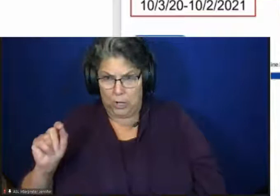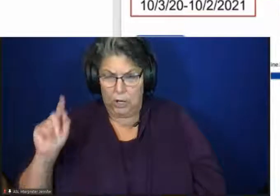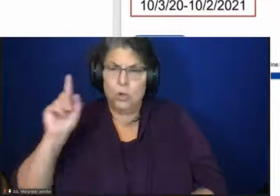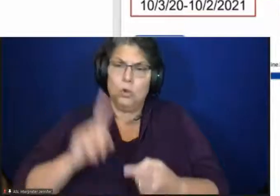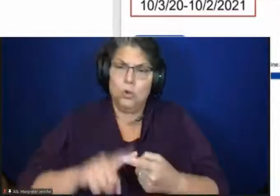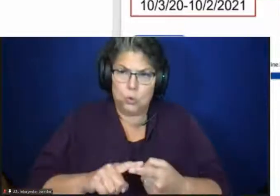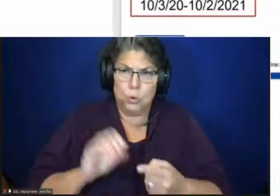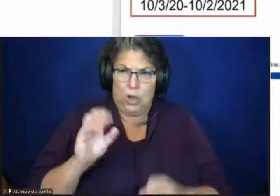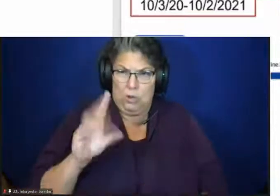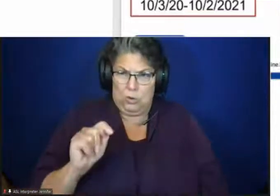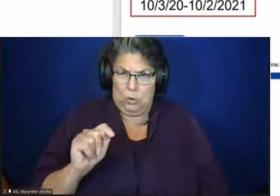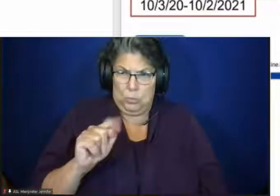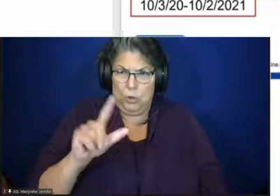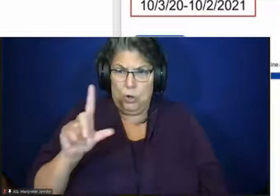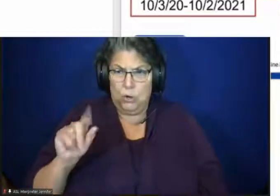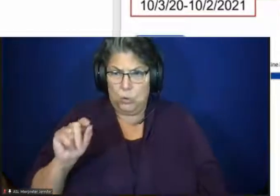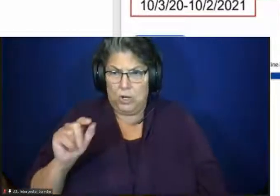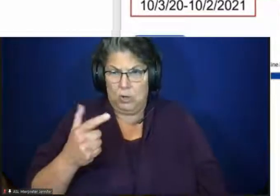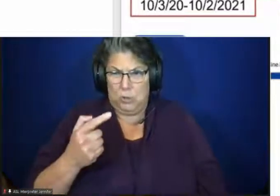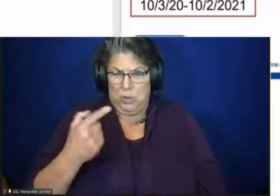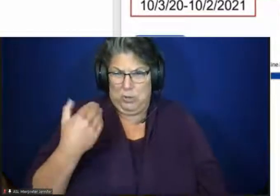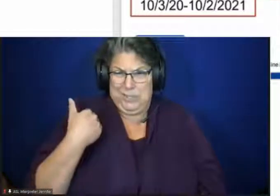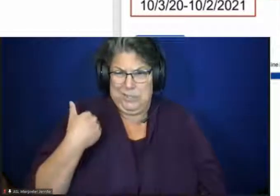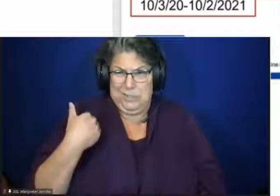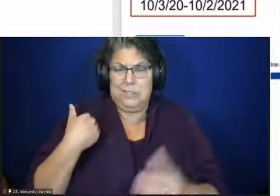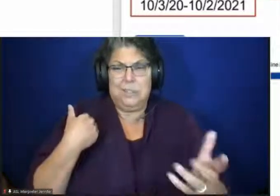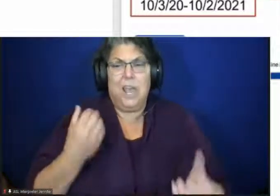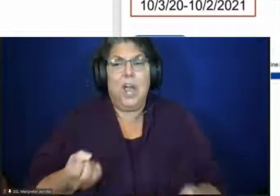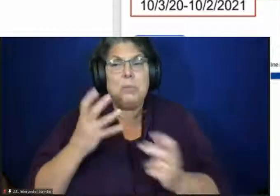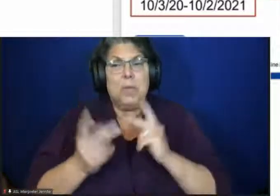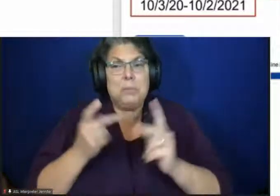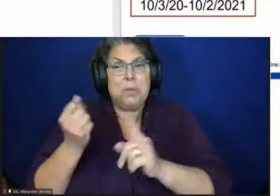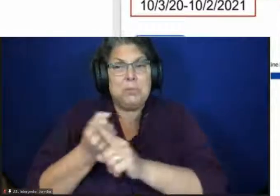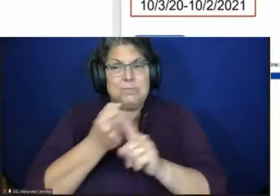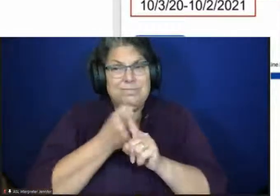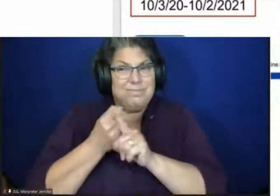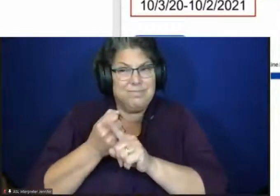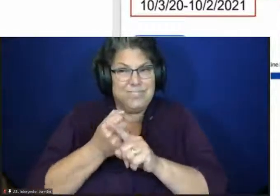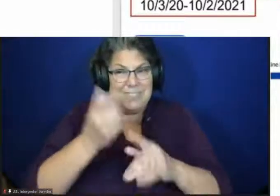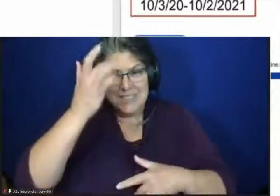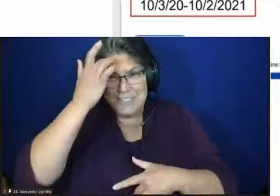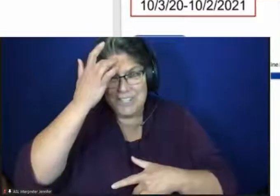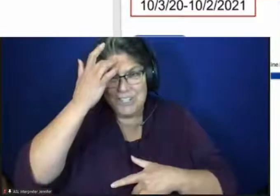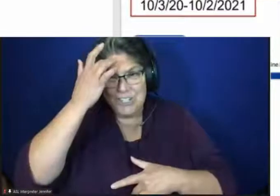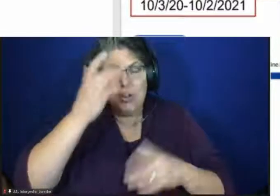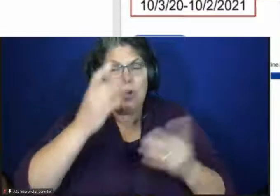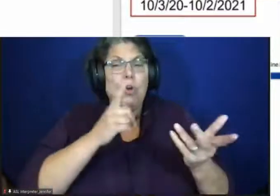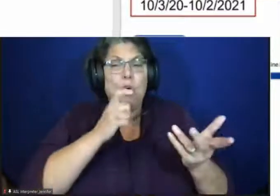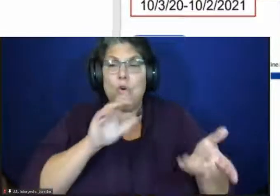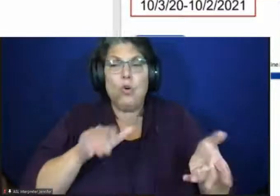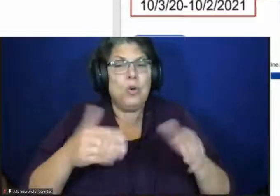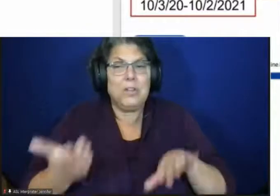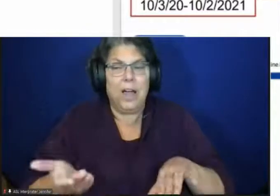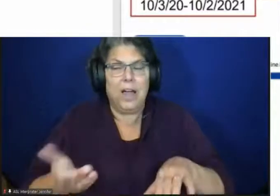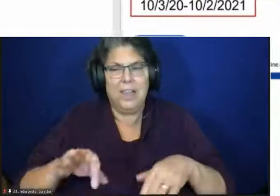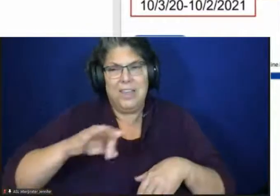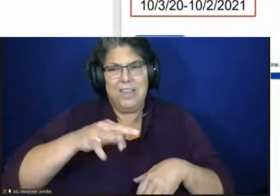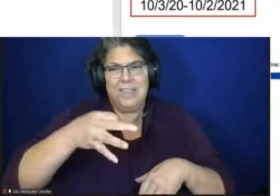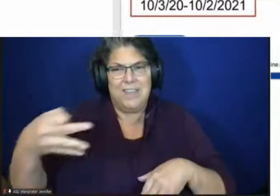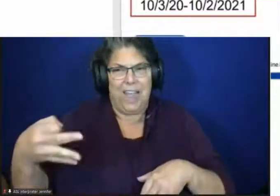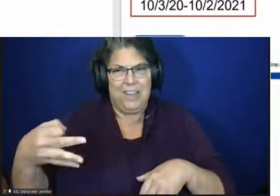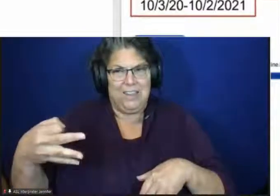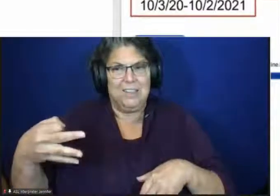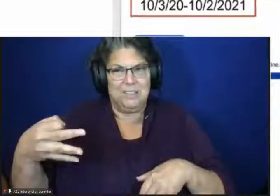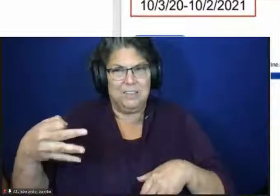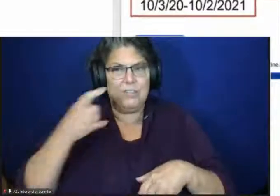2021, the number of COVID cases ranked as the 9th leading cause of death in children 5 to 11 years